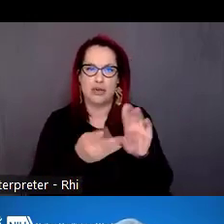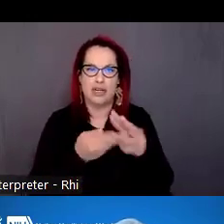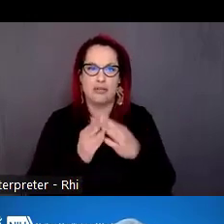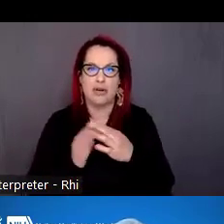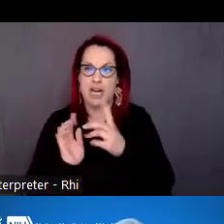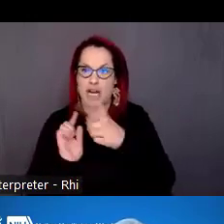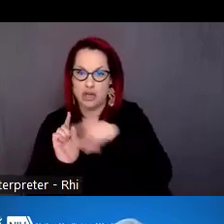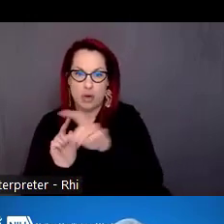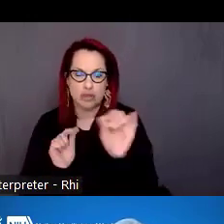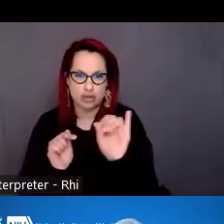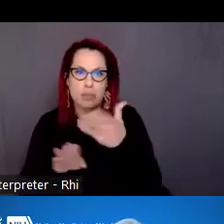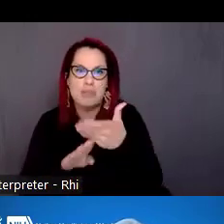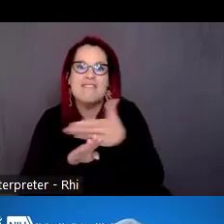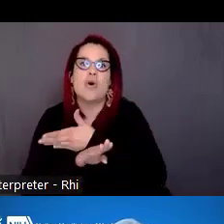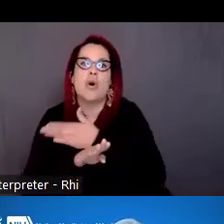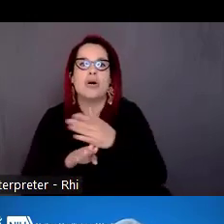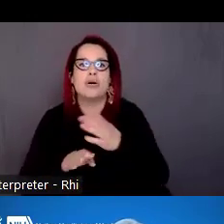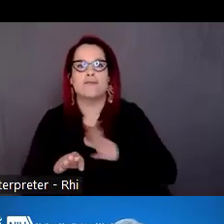announcement goes out.